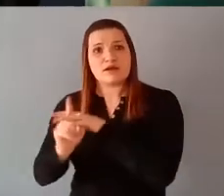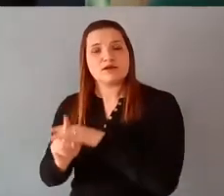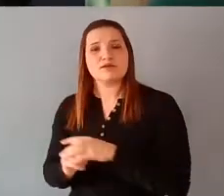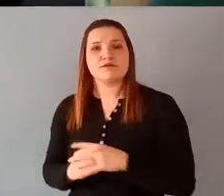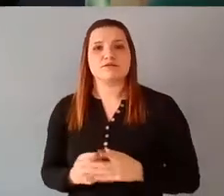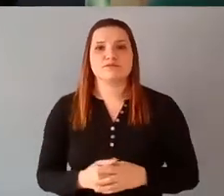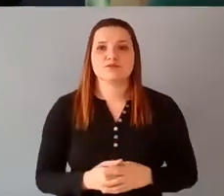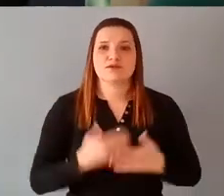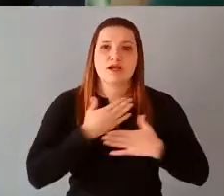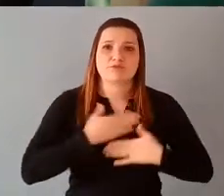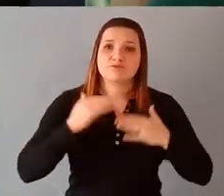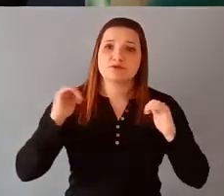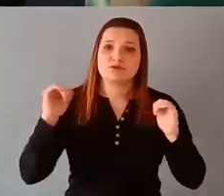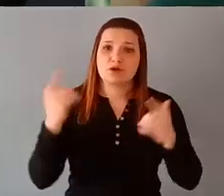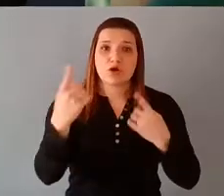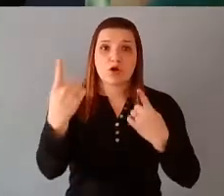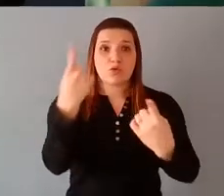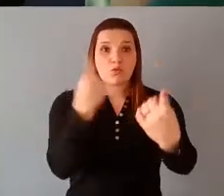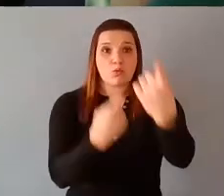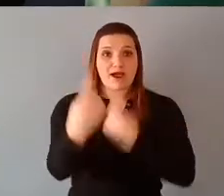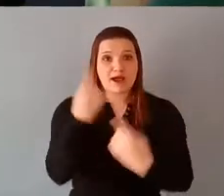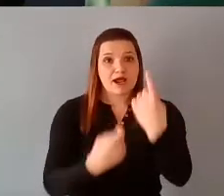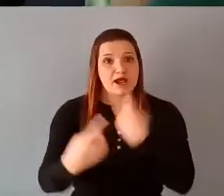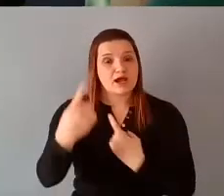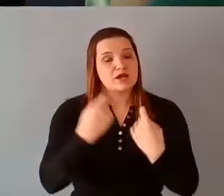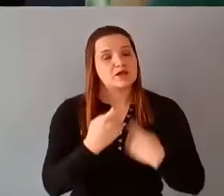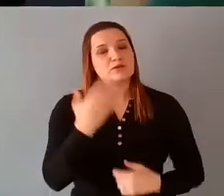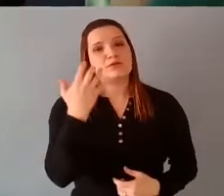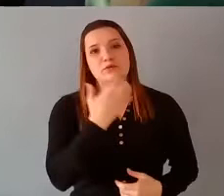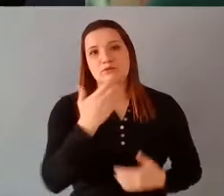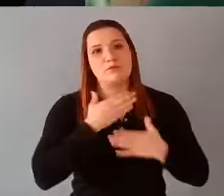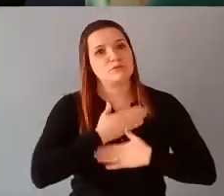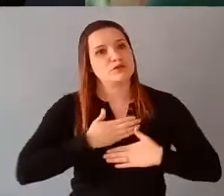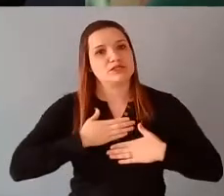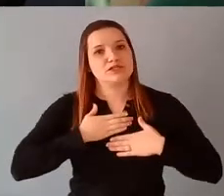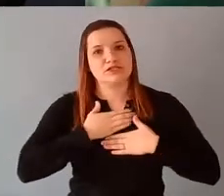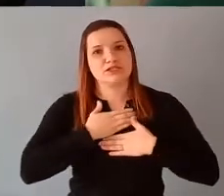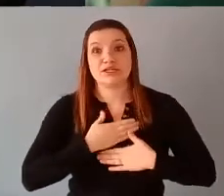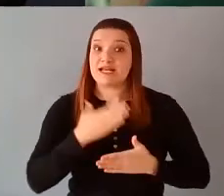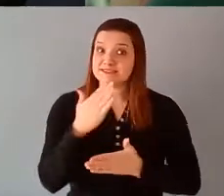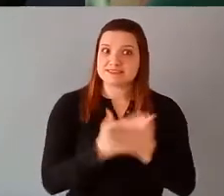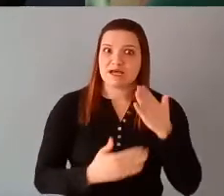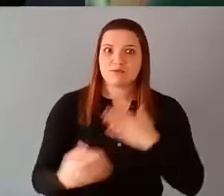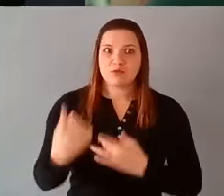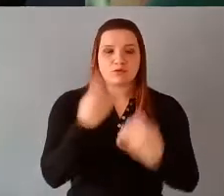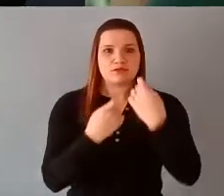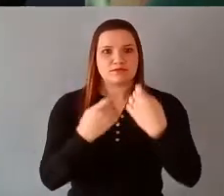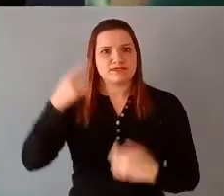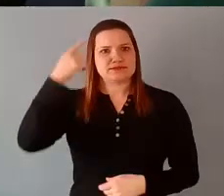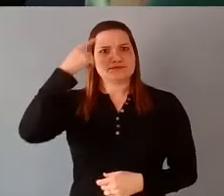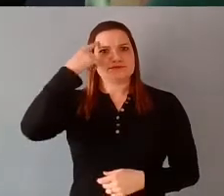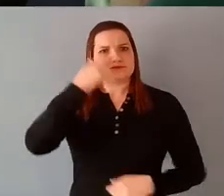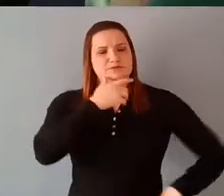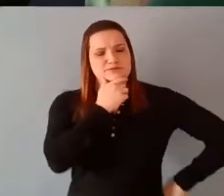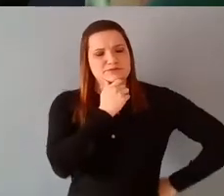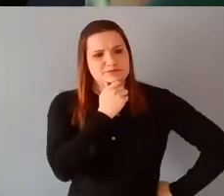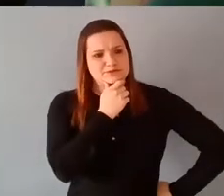your questions, and you throw some doozies at me this